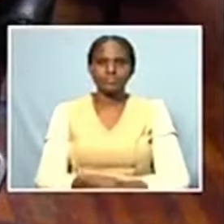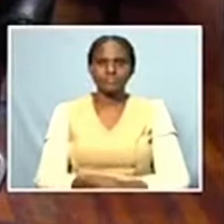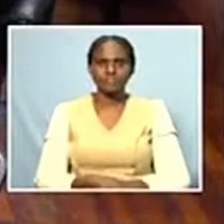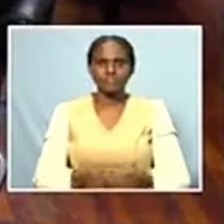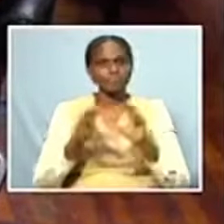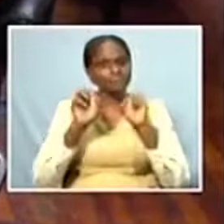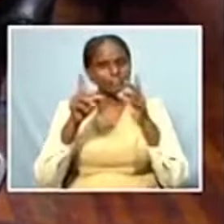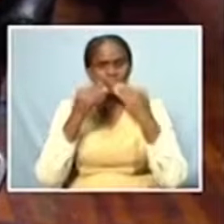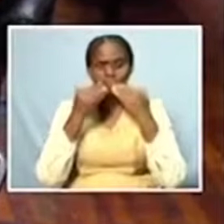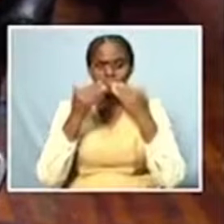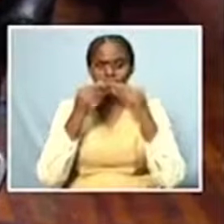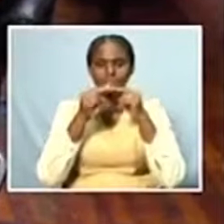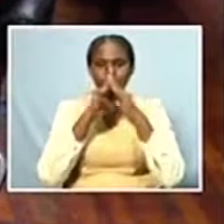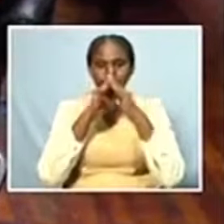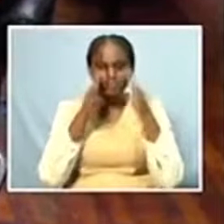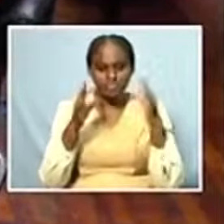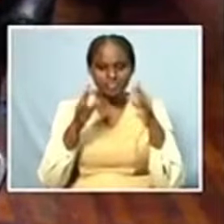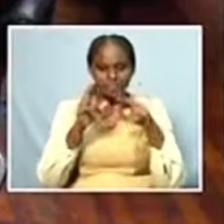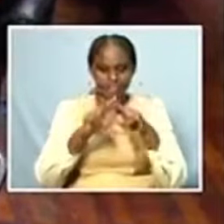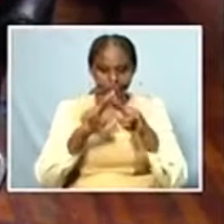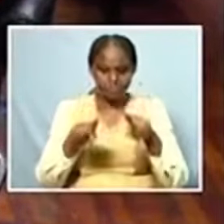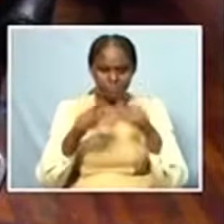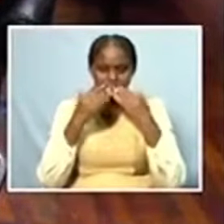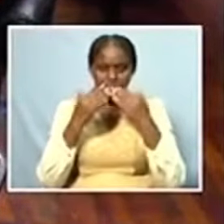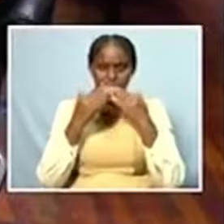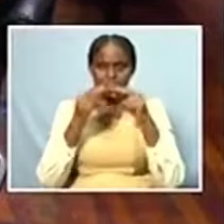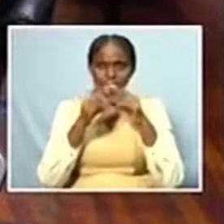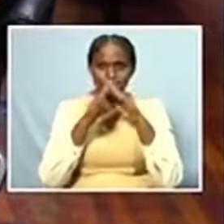Okay, thank you very much, Chair.